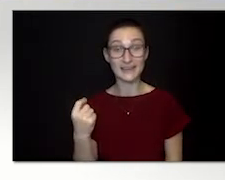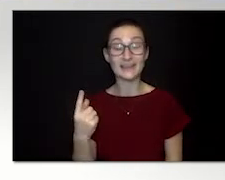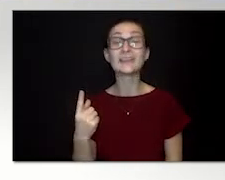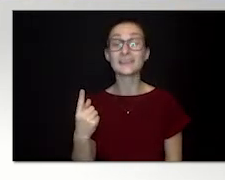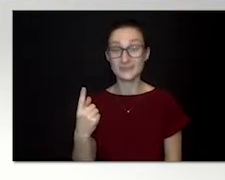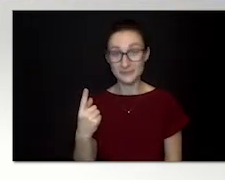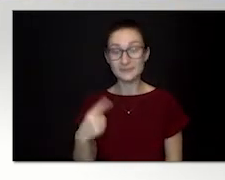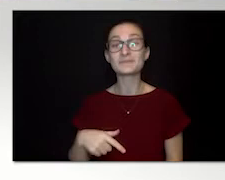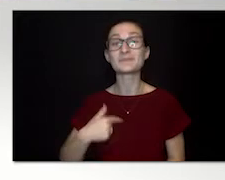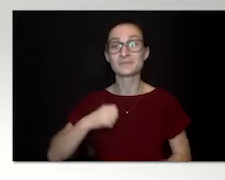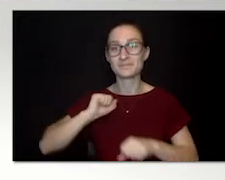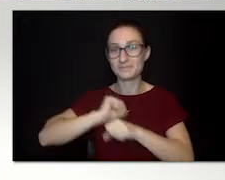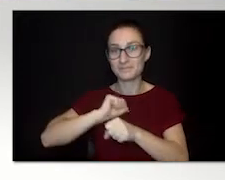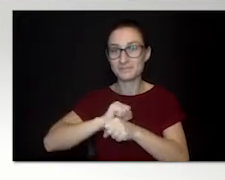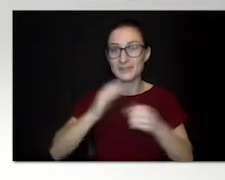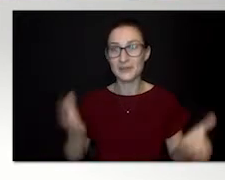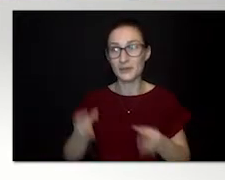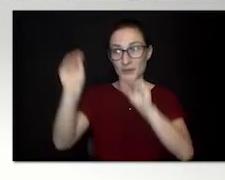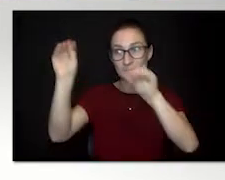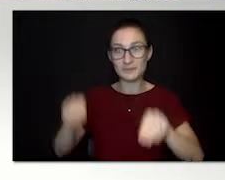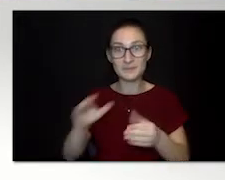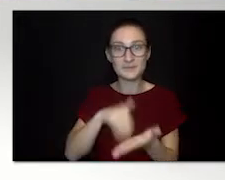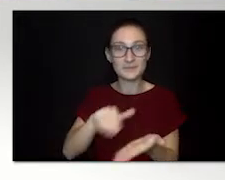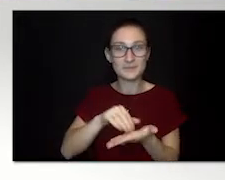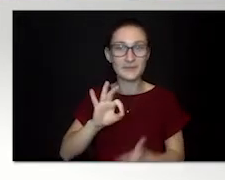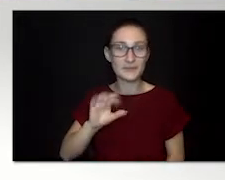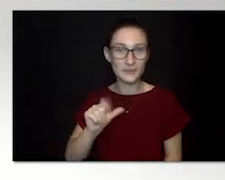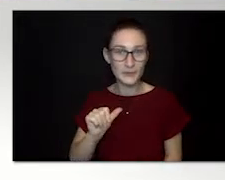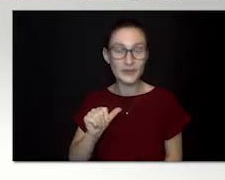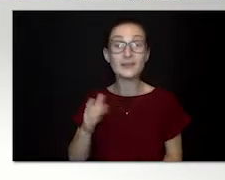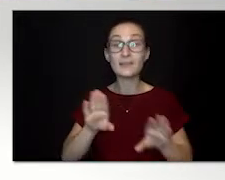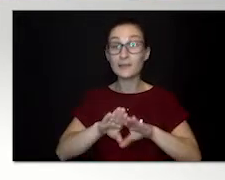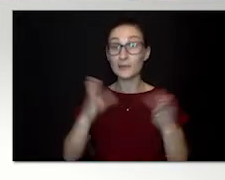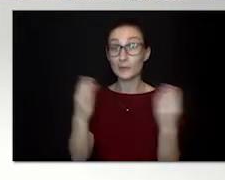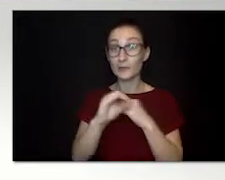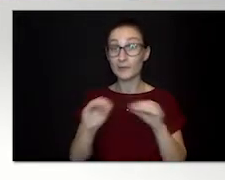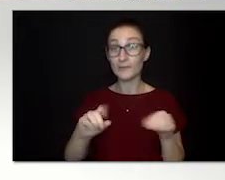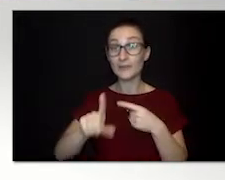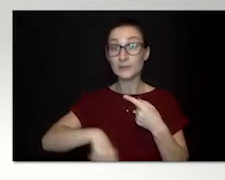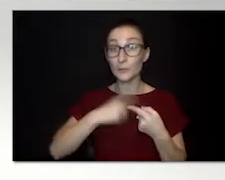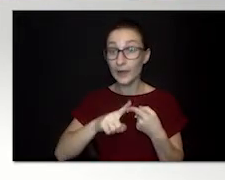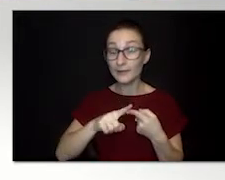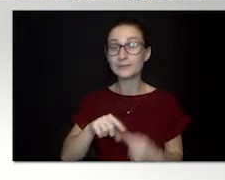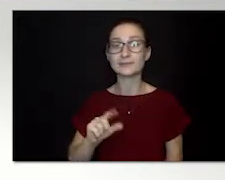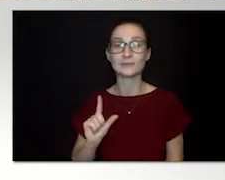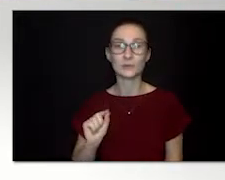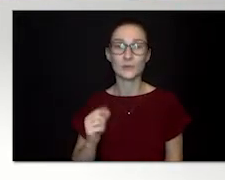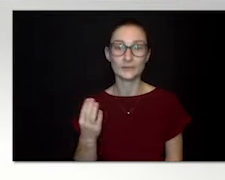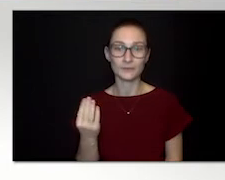Central Florida, and I've been practicing here ever since. And I opened up my own firm in 2014.